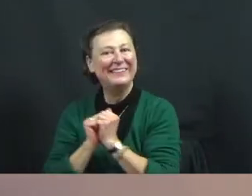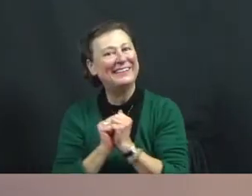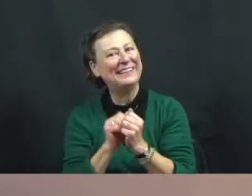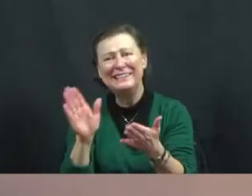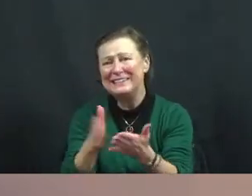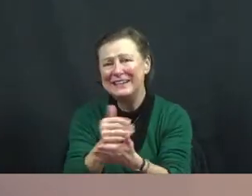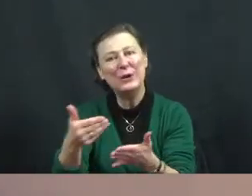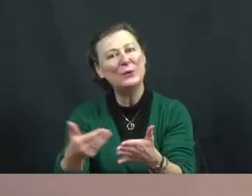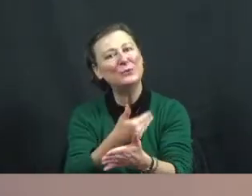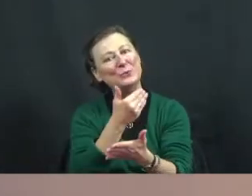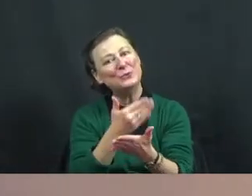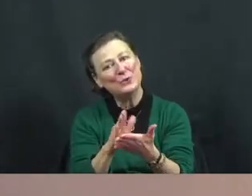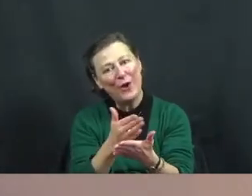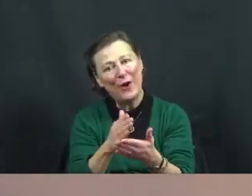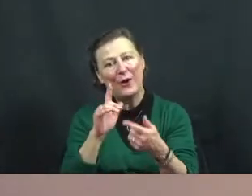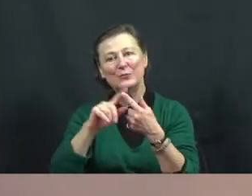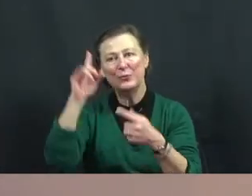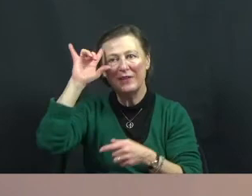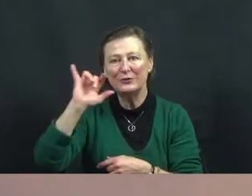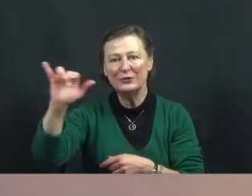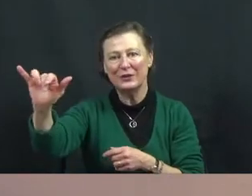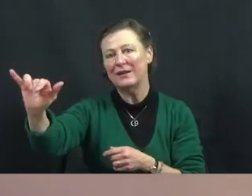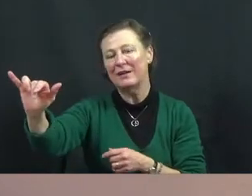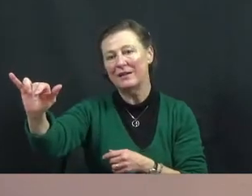a new song to the Eternal.